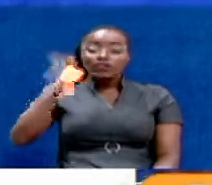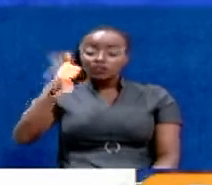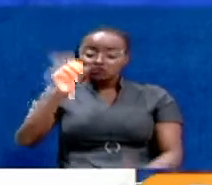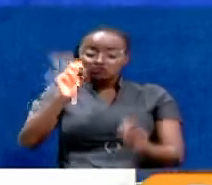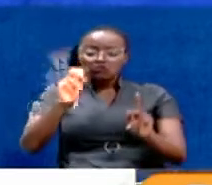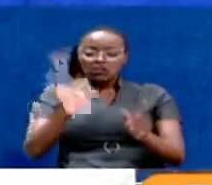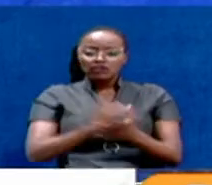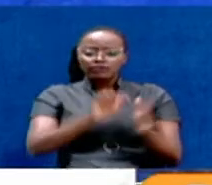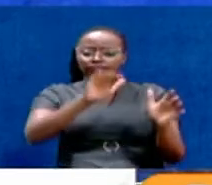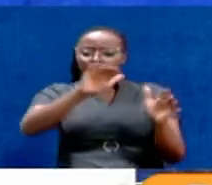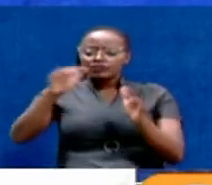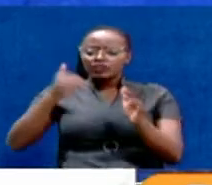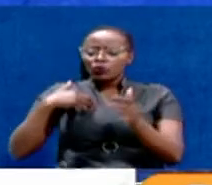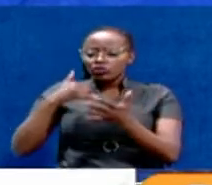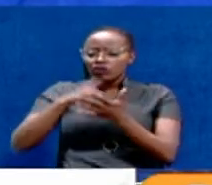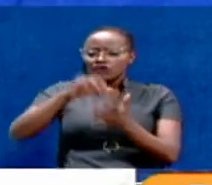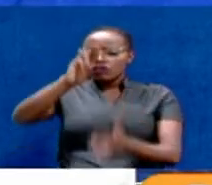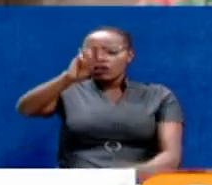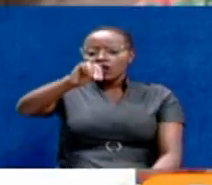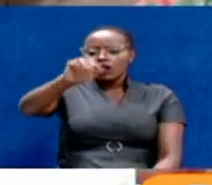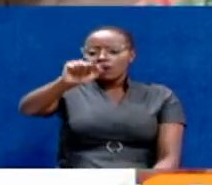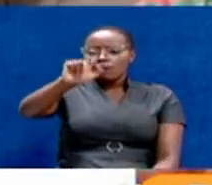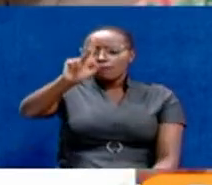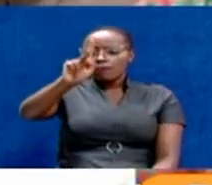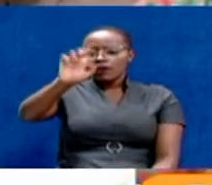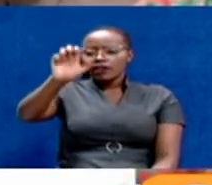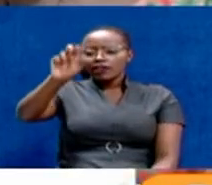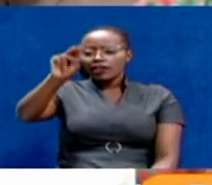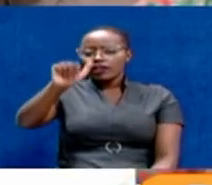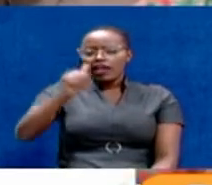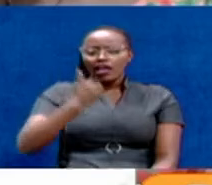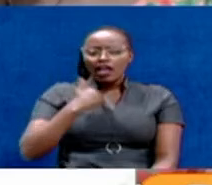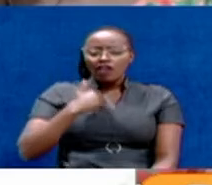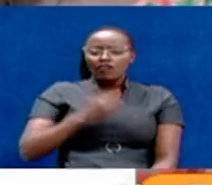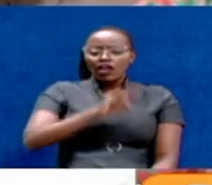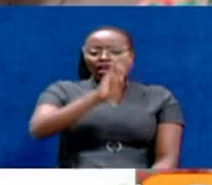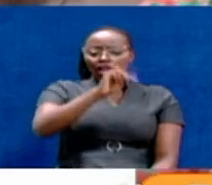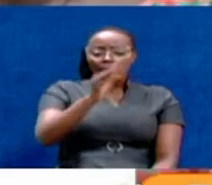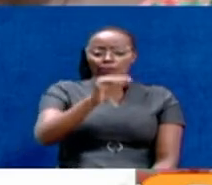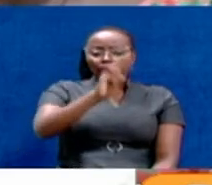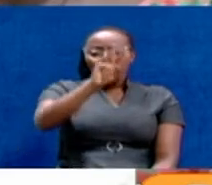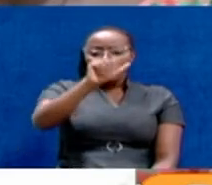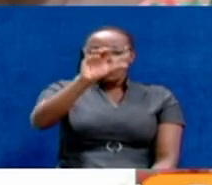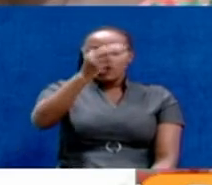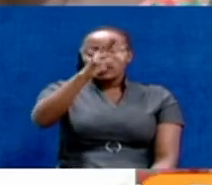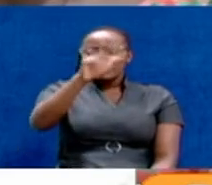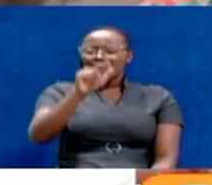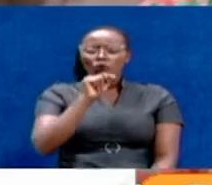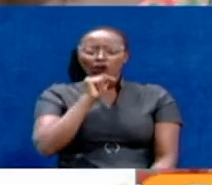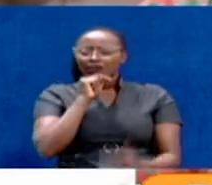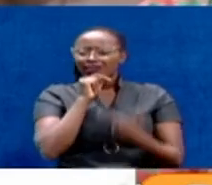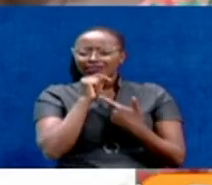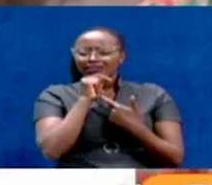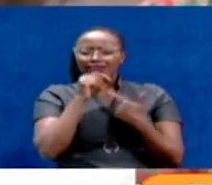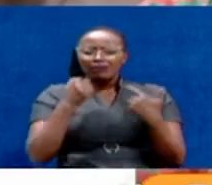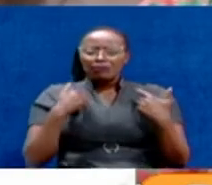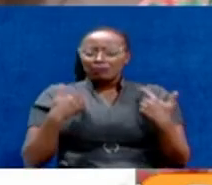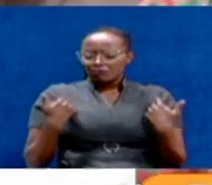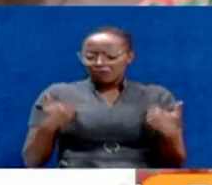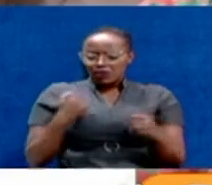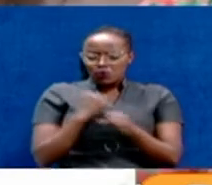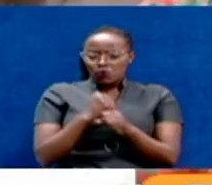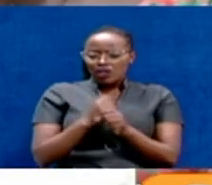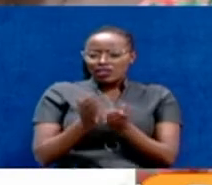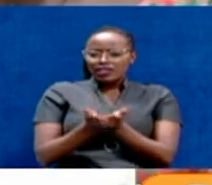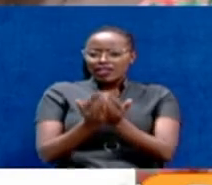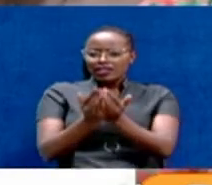madam. Yes. But let me bring in Miss McKenna on this. McKenna, there's a M. Washira on Twitter. He's wondering, I am a ship agent